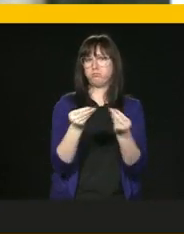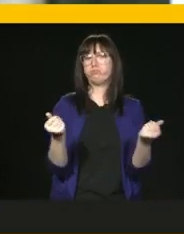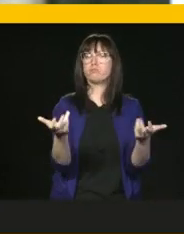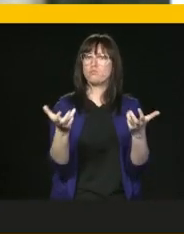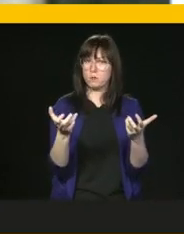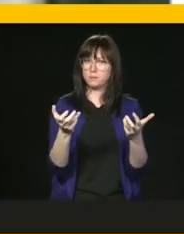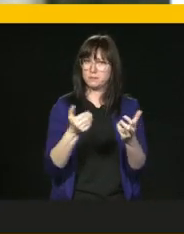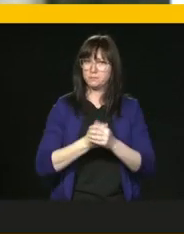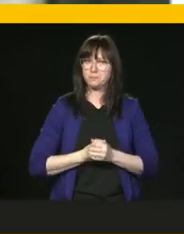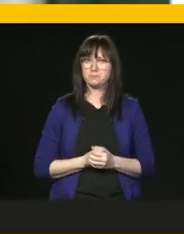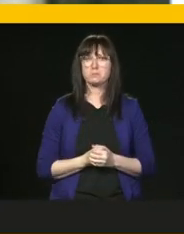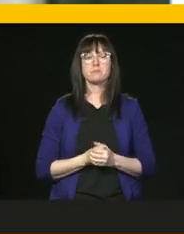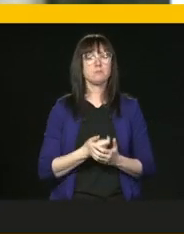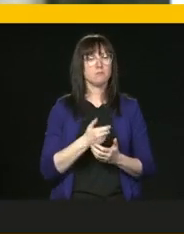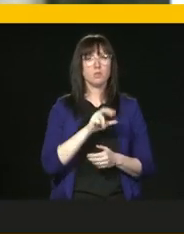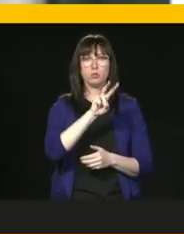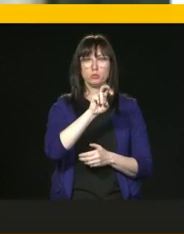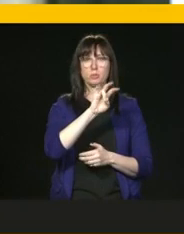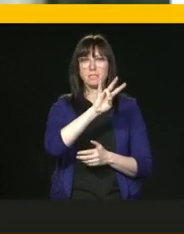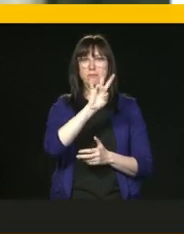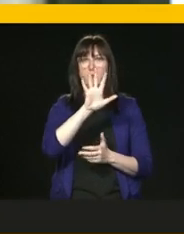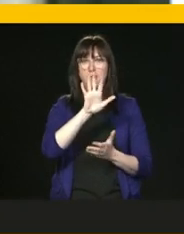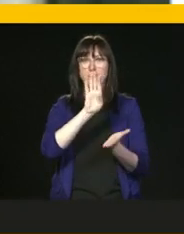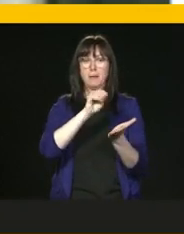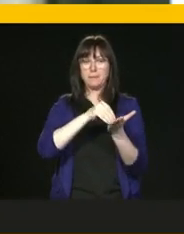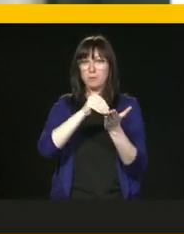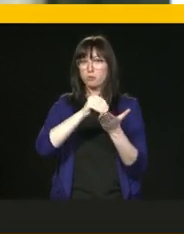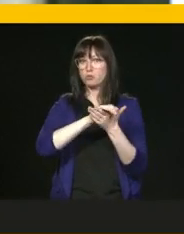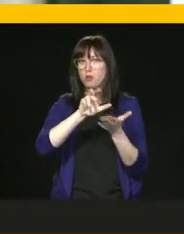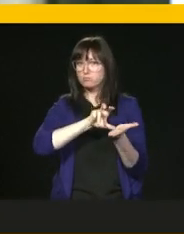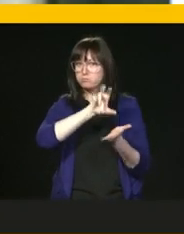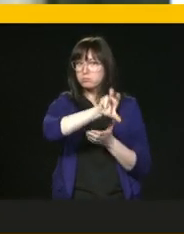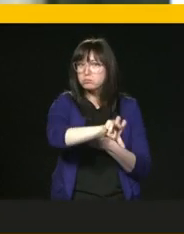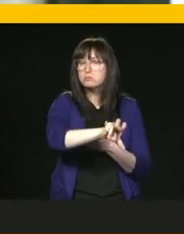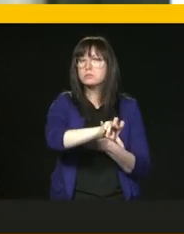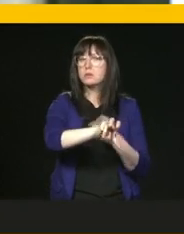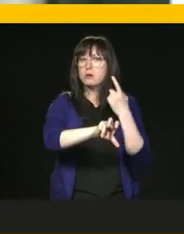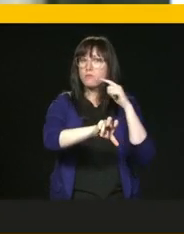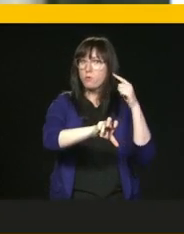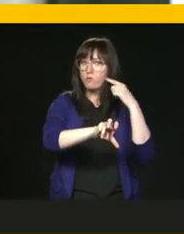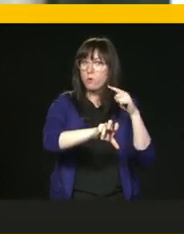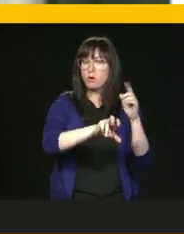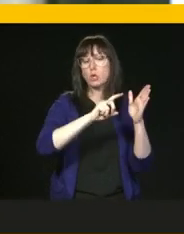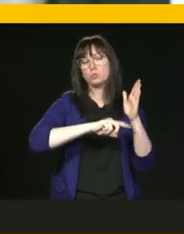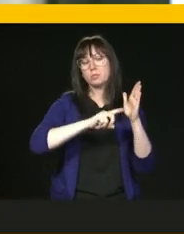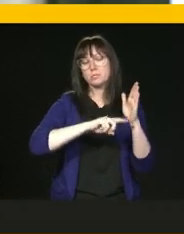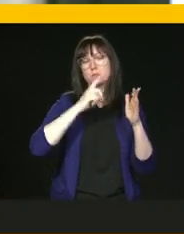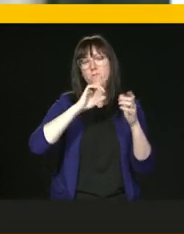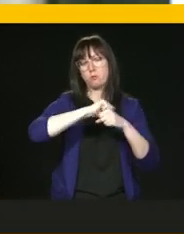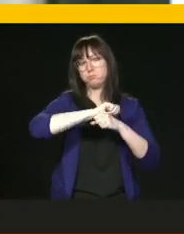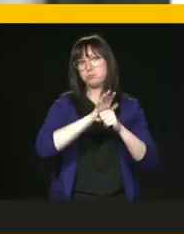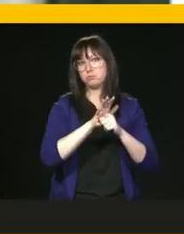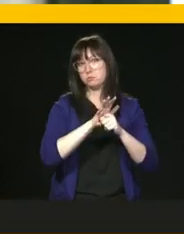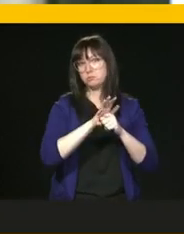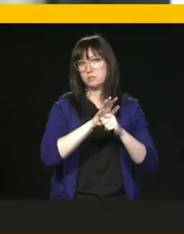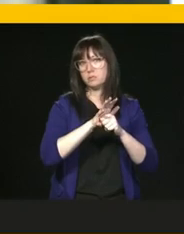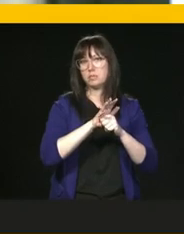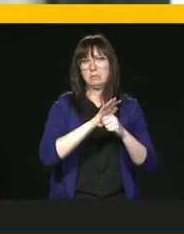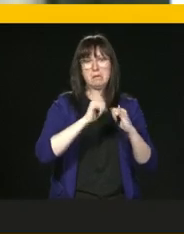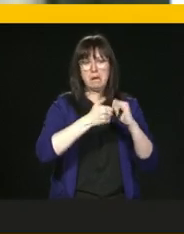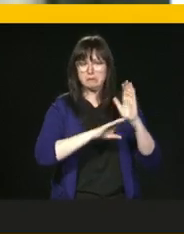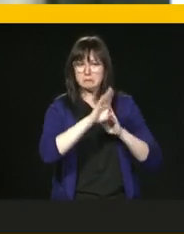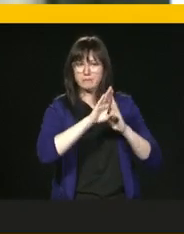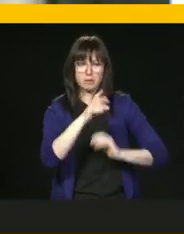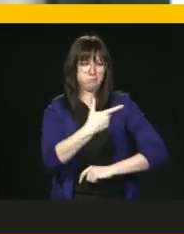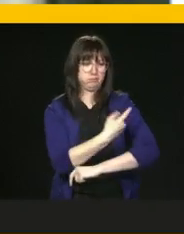We invested $275 million in research on coronavirus and the